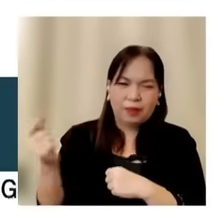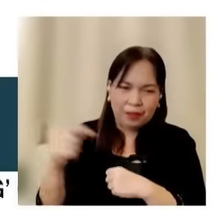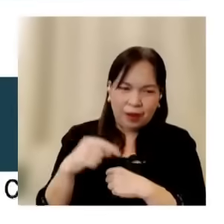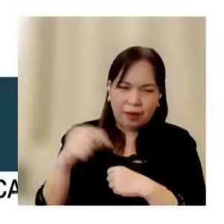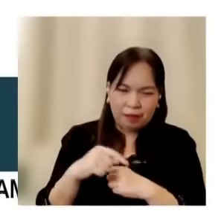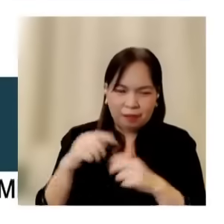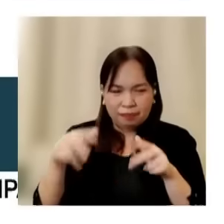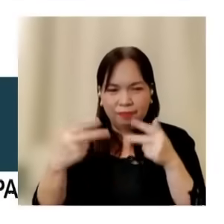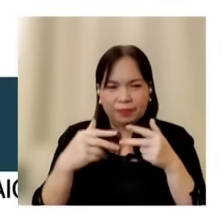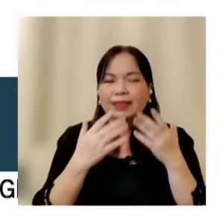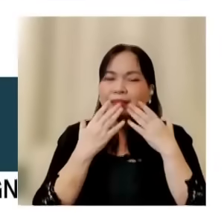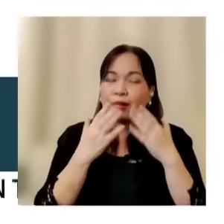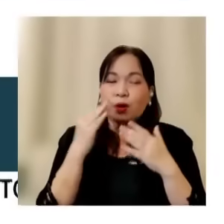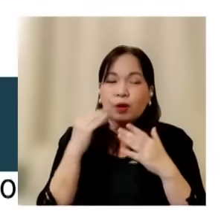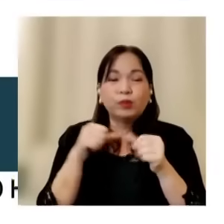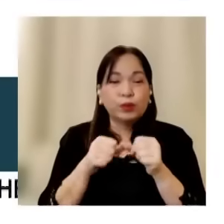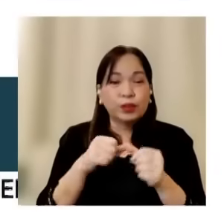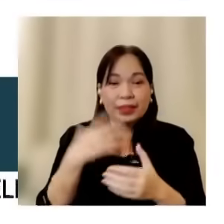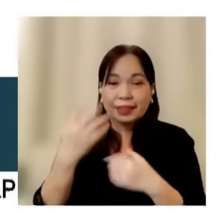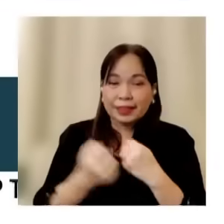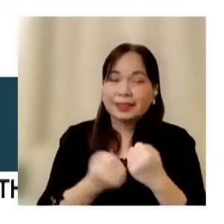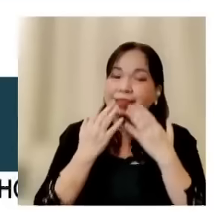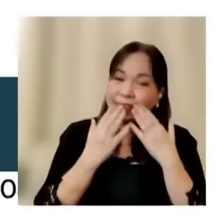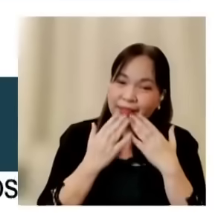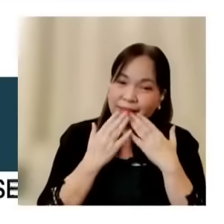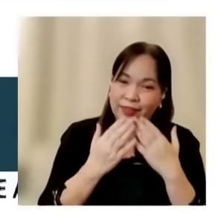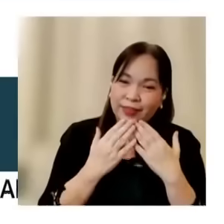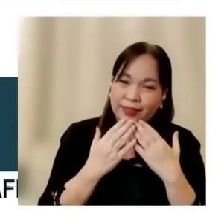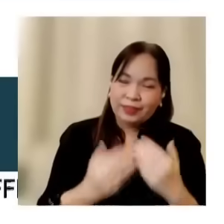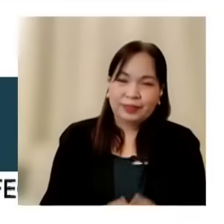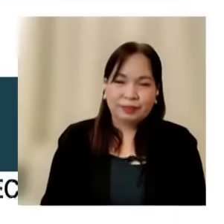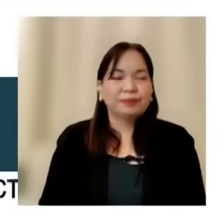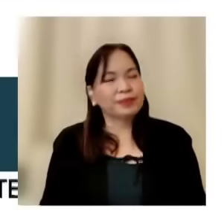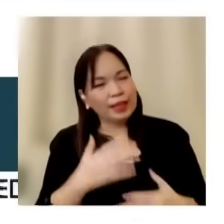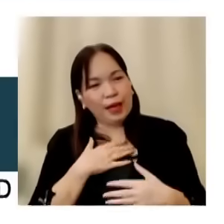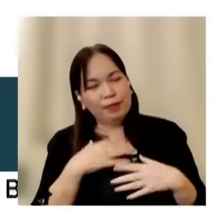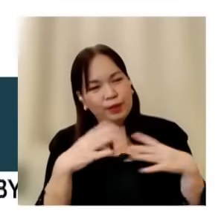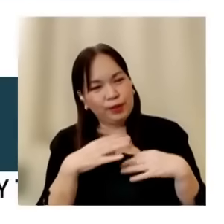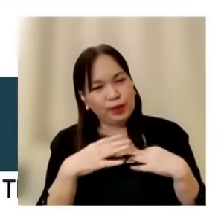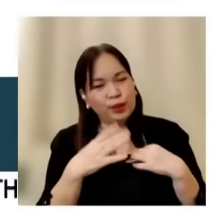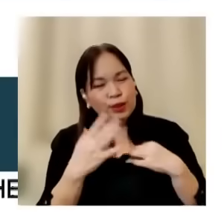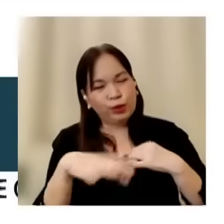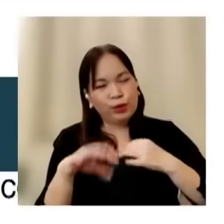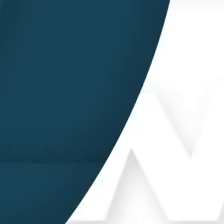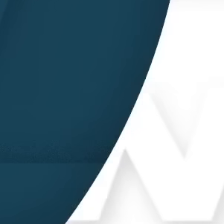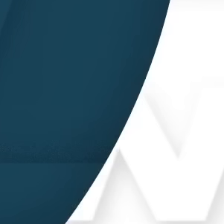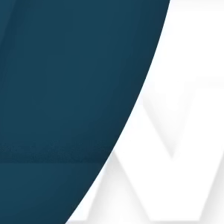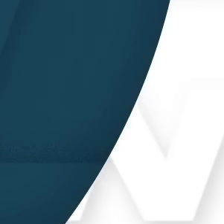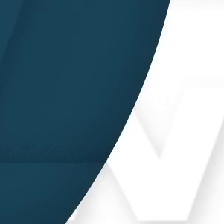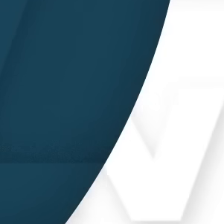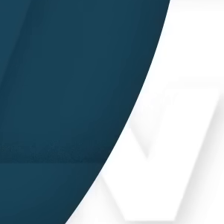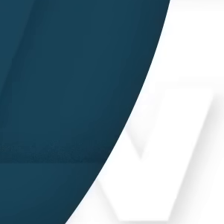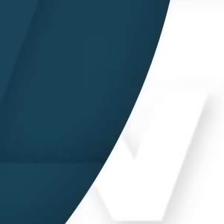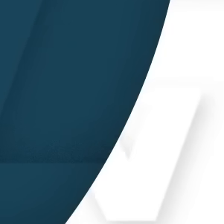next year. Thanks again, Prof. Dan. Yes, happy holidays to you and to your loved ones, Carmina. And to you too. Take care.